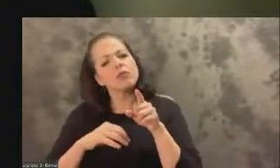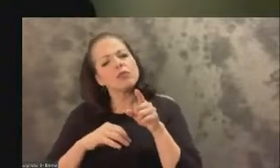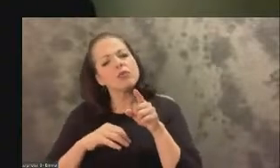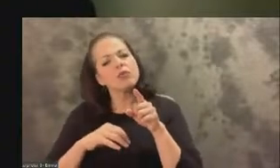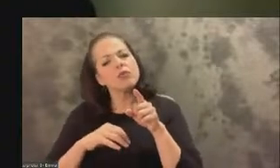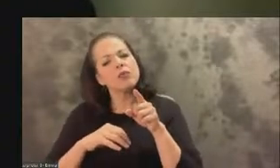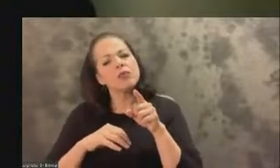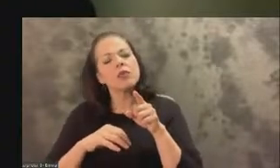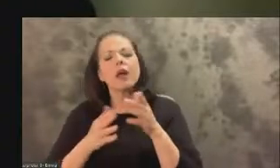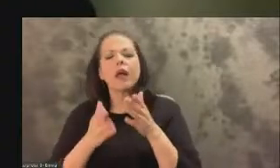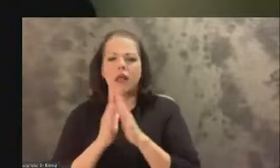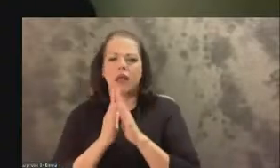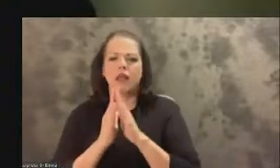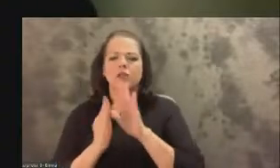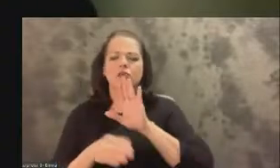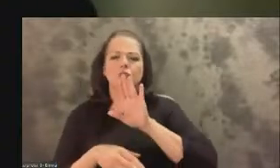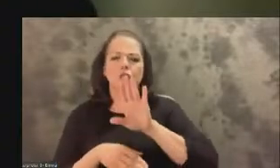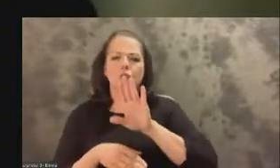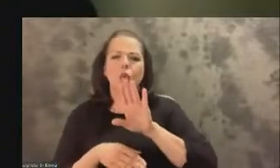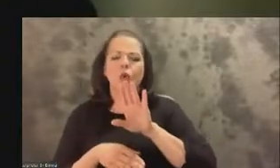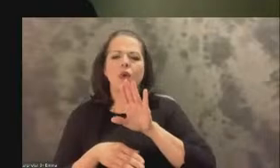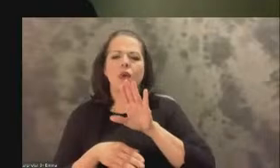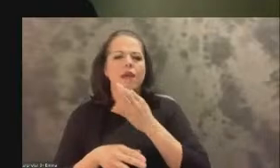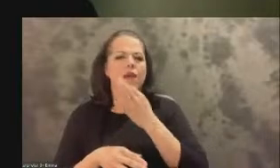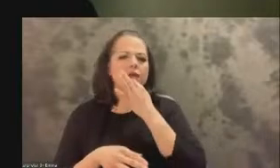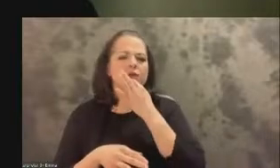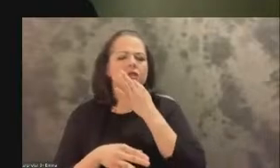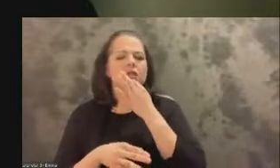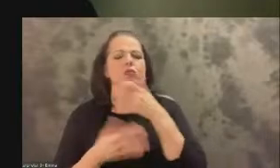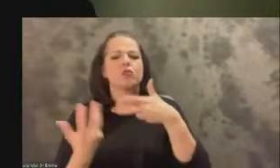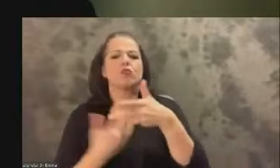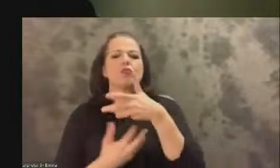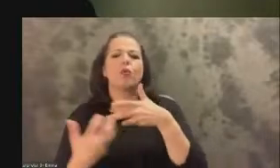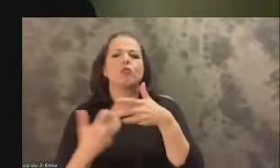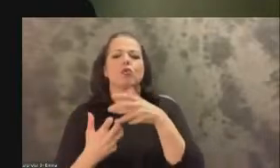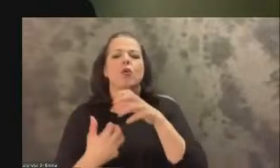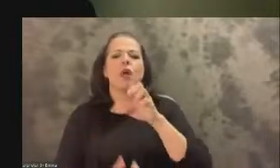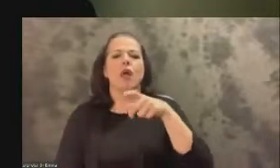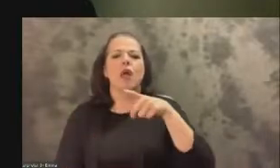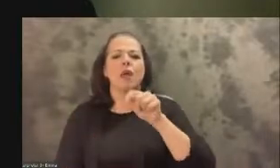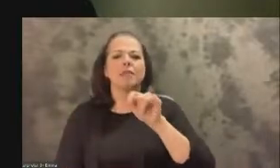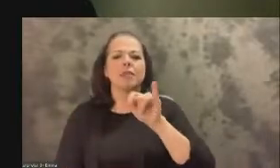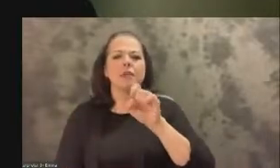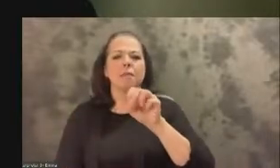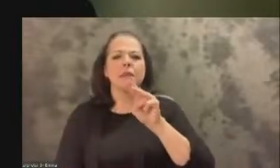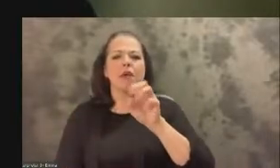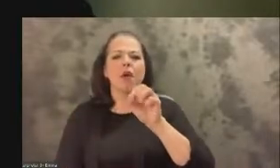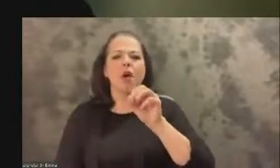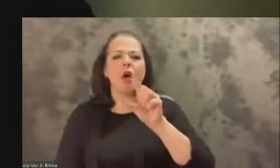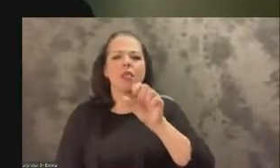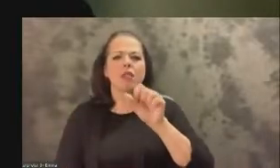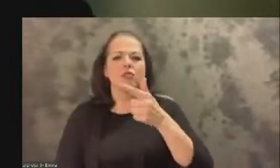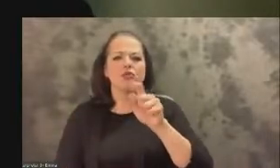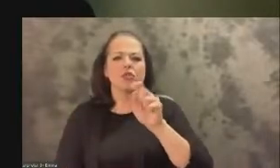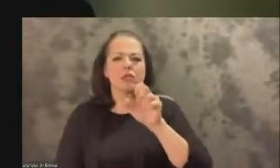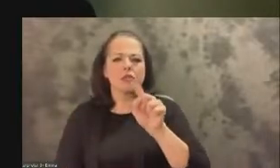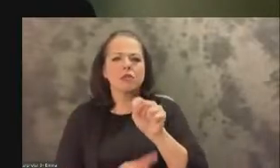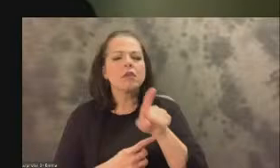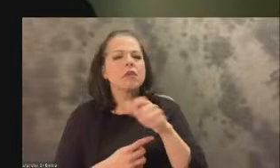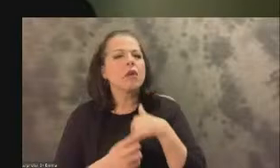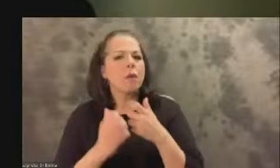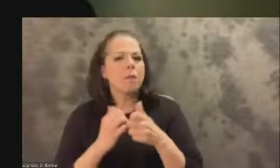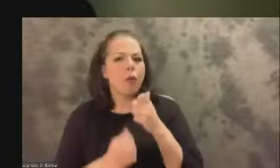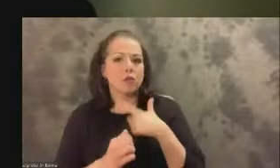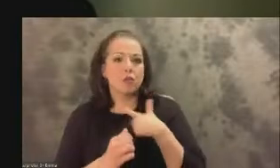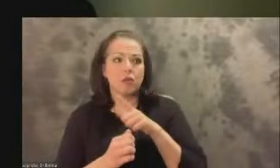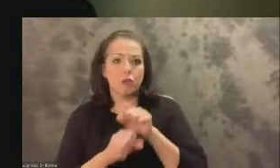your expertise as a social epidemiologist and, kind of put it together with your story. Most of the work I do is in jails and prisons.